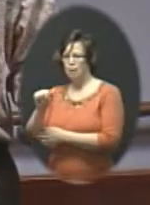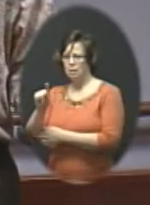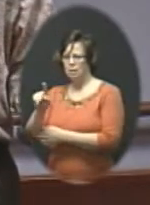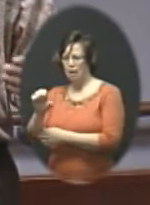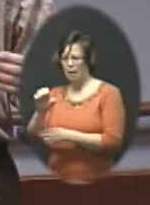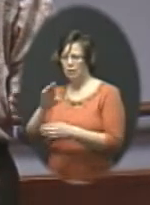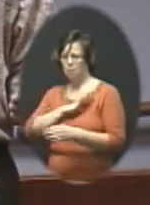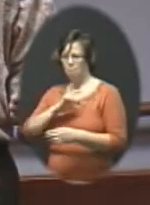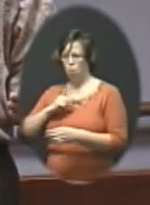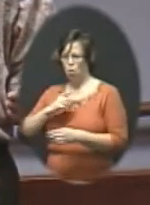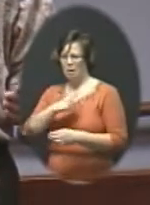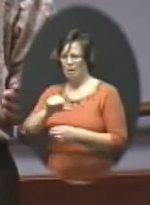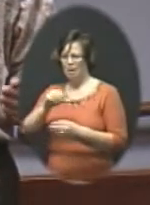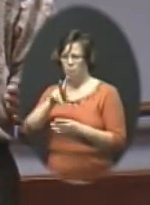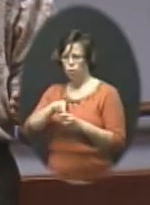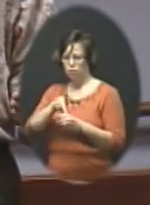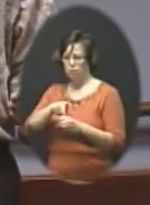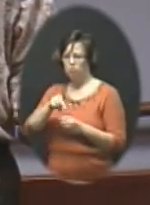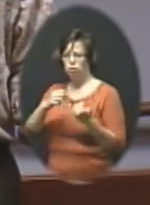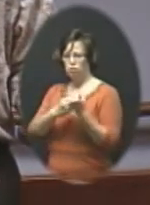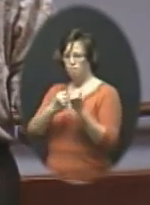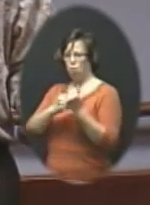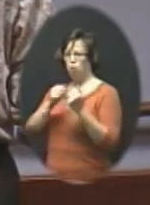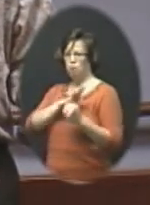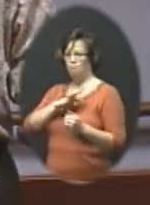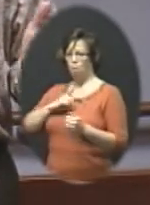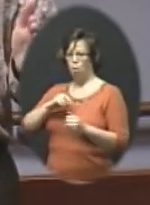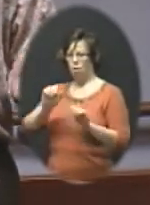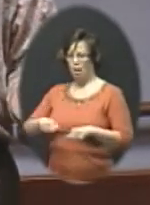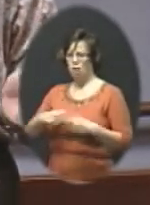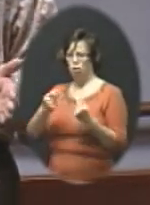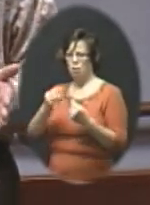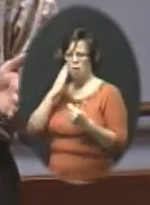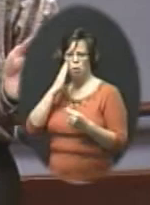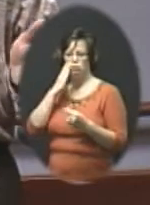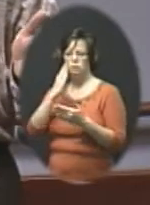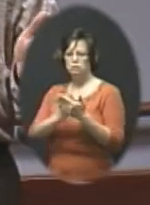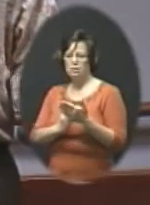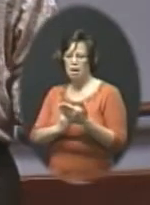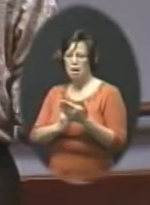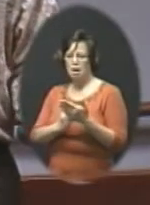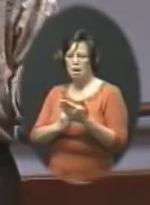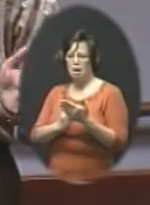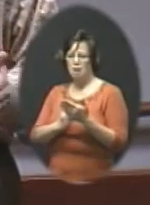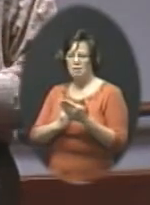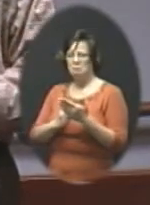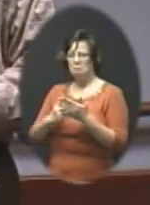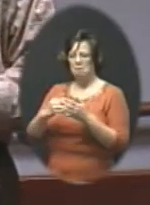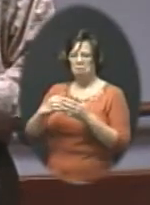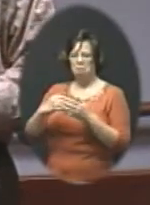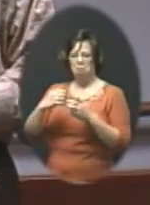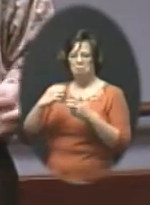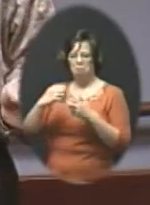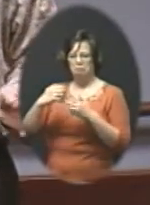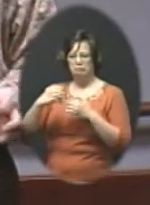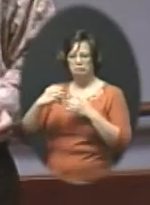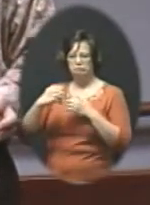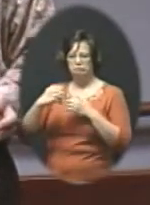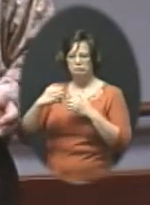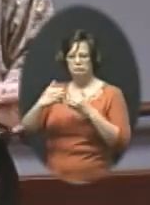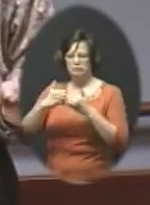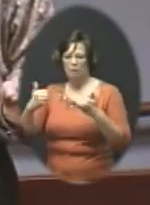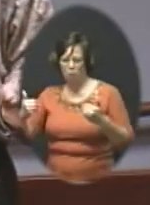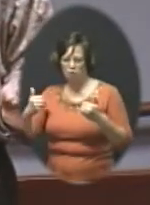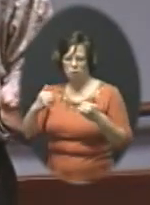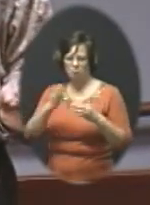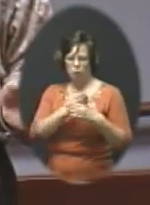Any participation support that the board could give, and I know there's some definite lines between what the board could do and what the city can do, and but